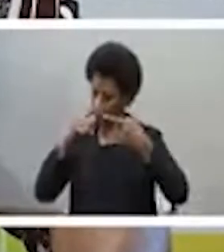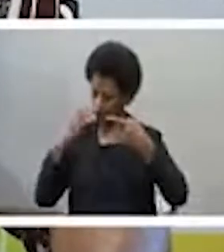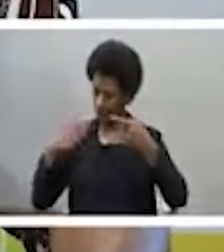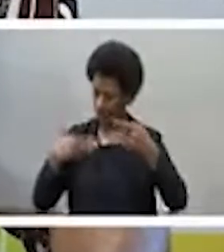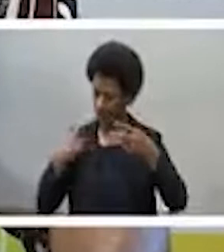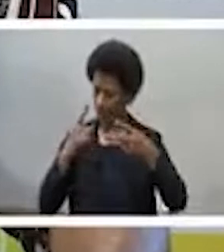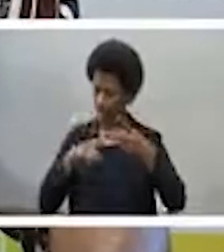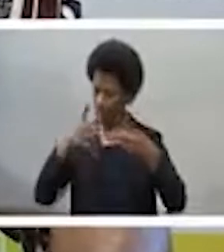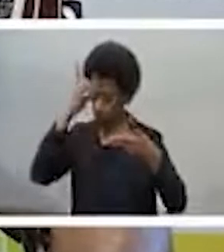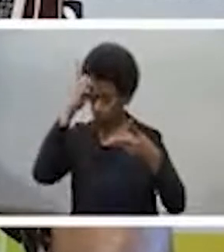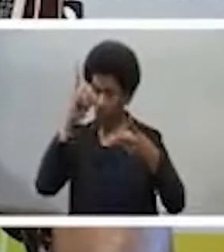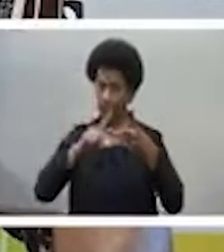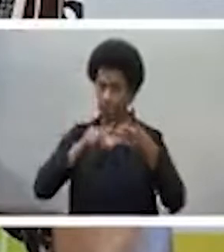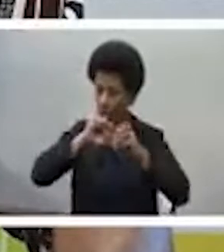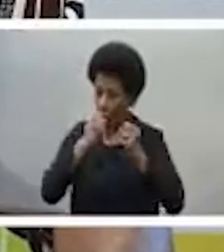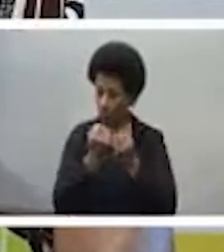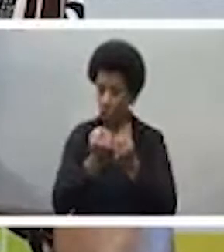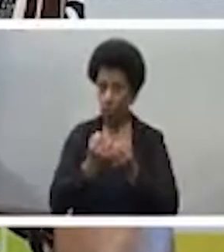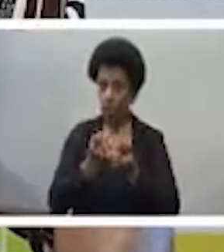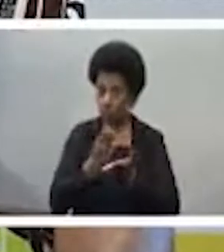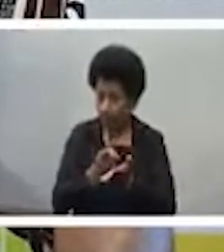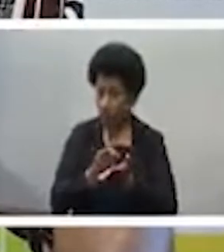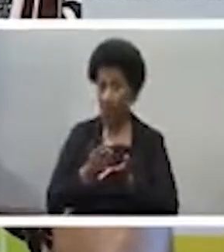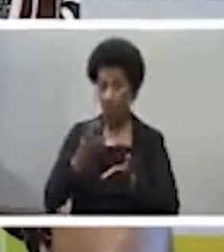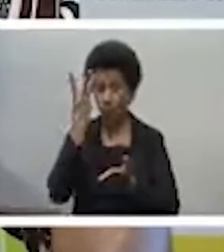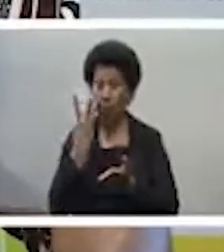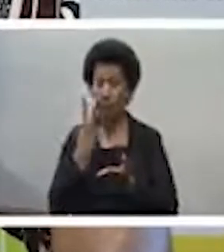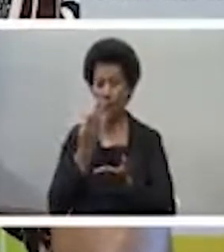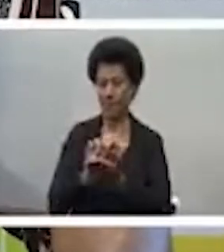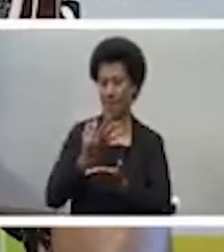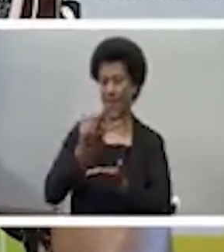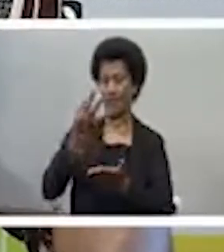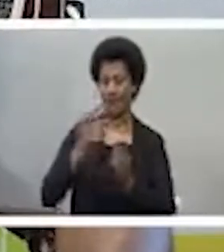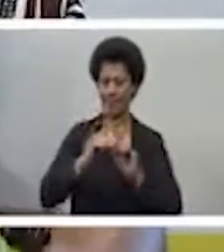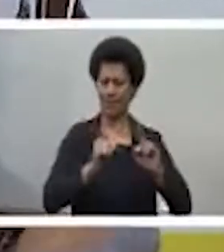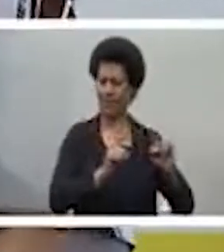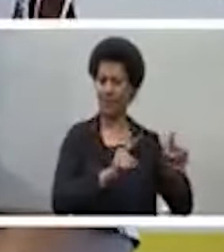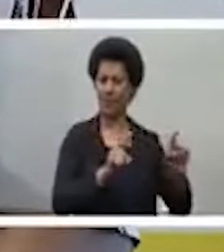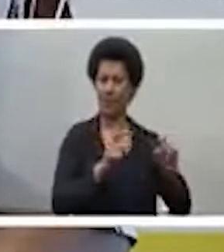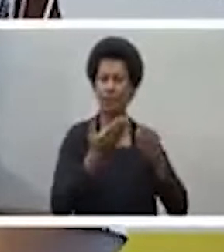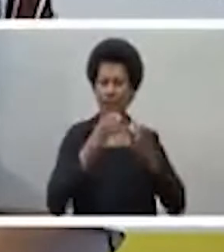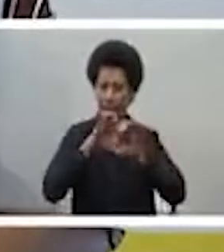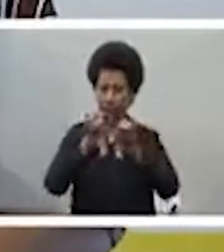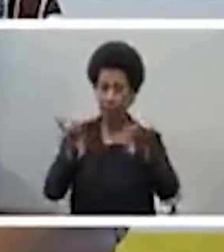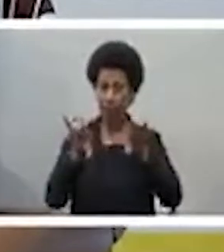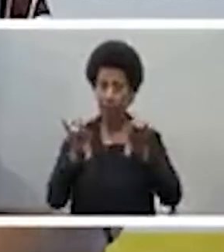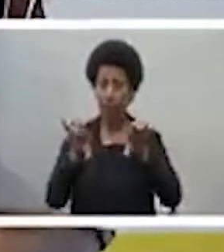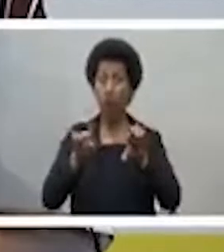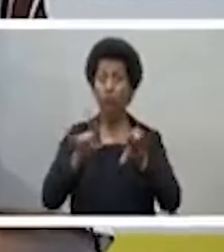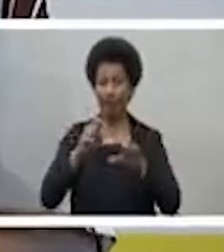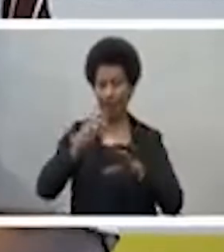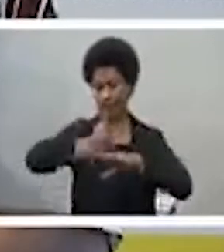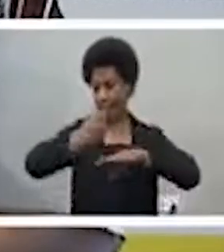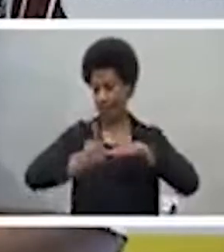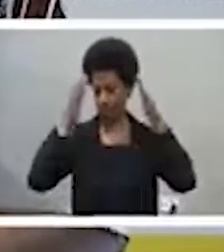education, social welfare to women and finance. This multi-sectoral council embodies a call for a whole-of-government